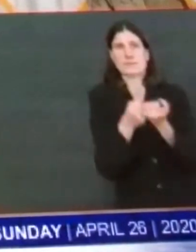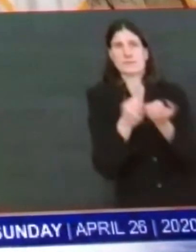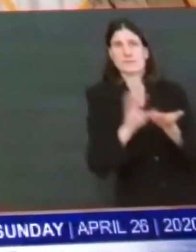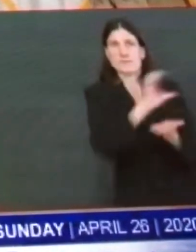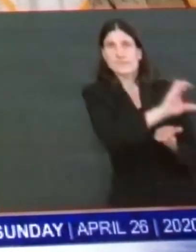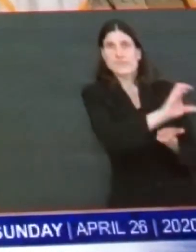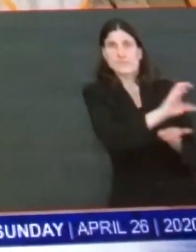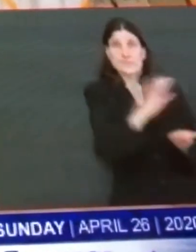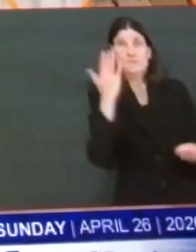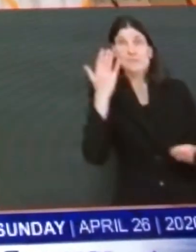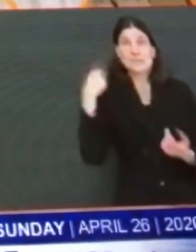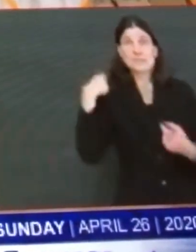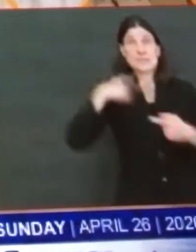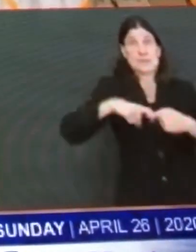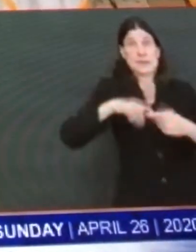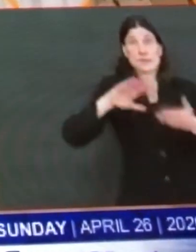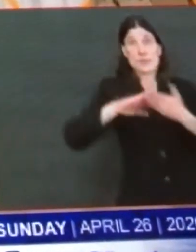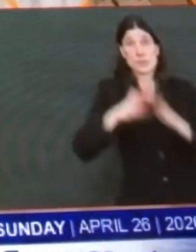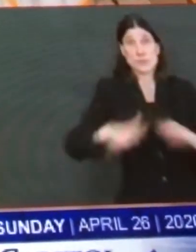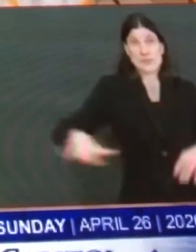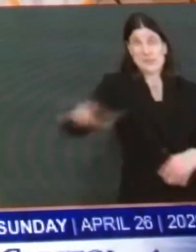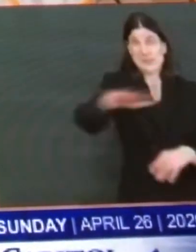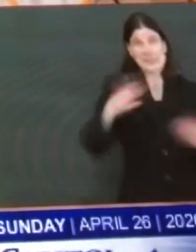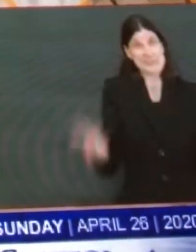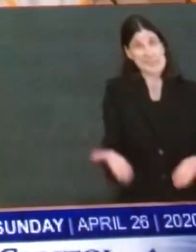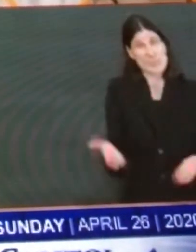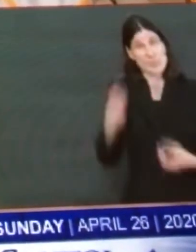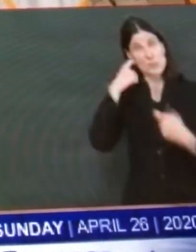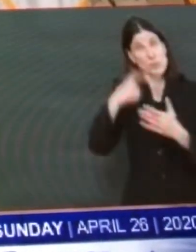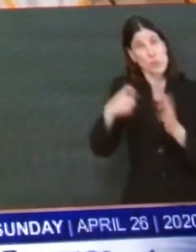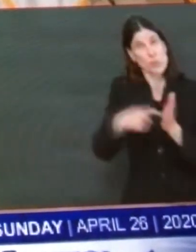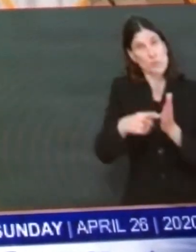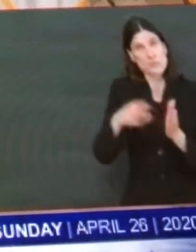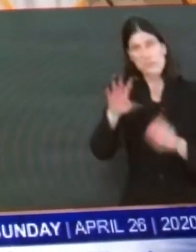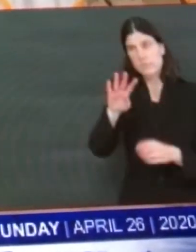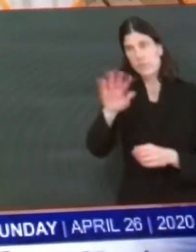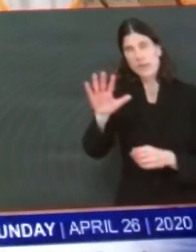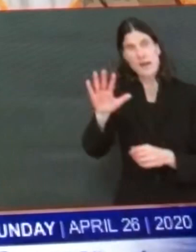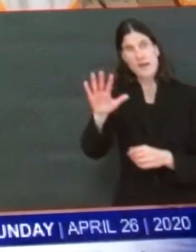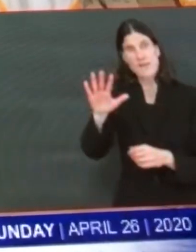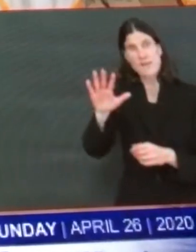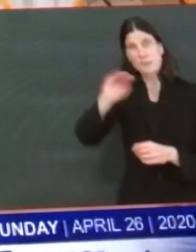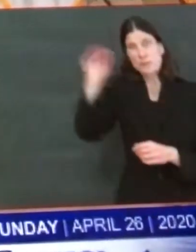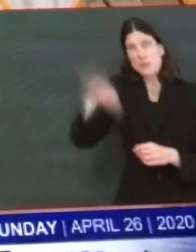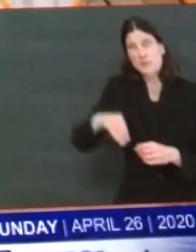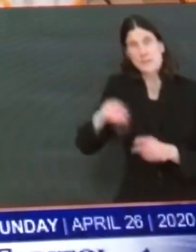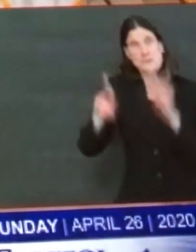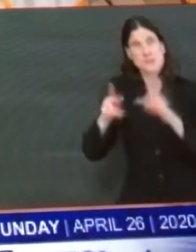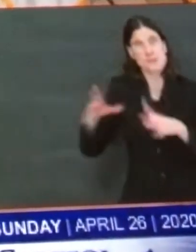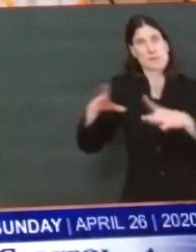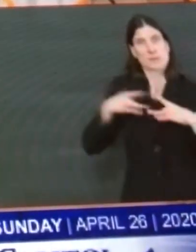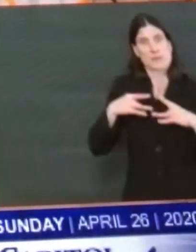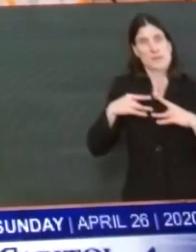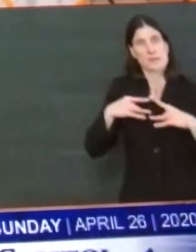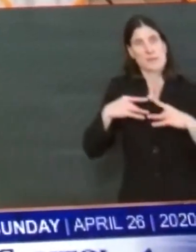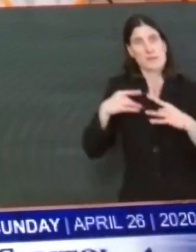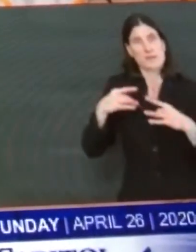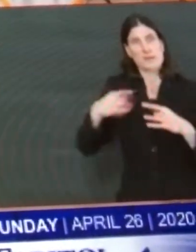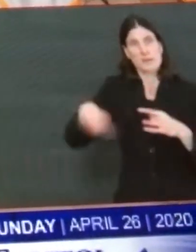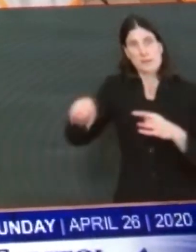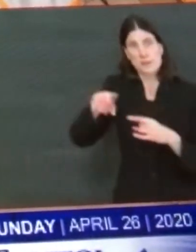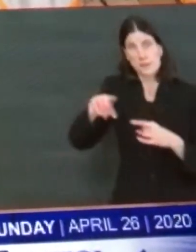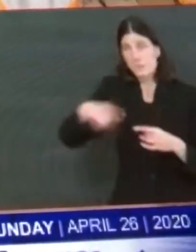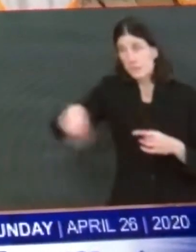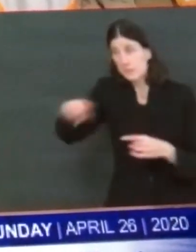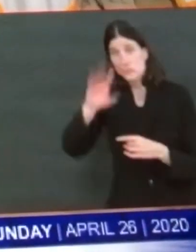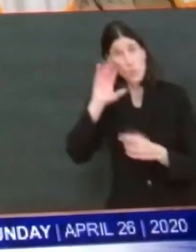consider a similar message? And this question comes to us from Liza Gordon of Noticias, Rhode Island. Thank you, Liza. This is something that is